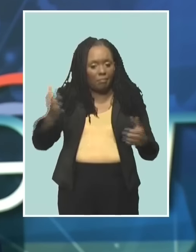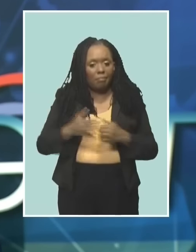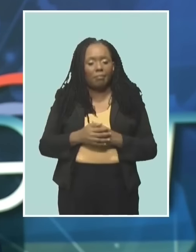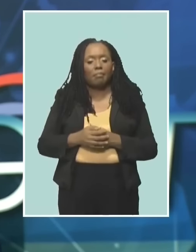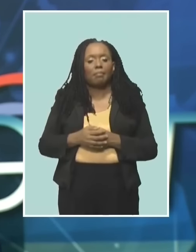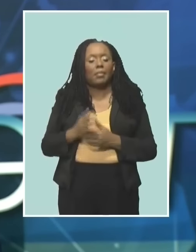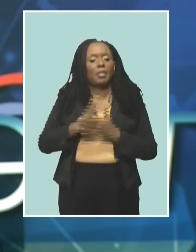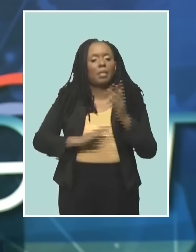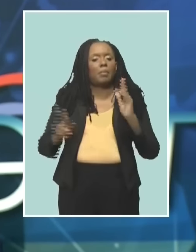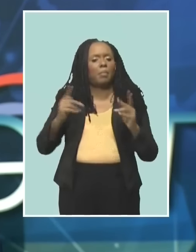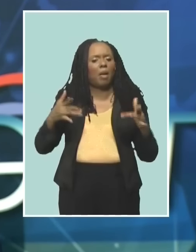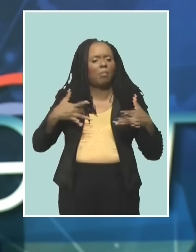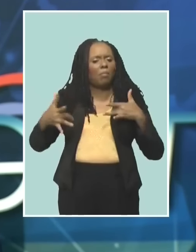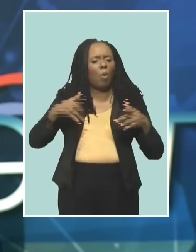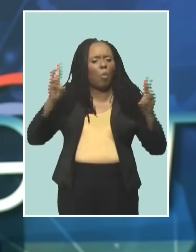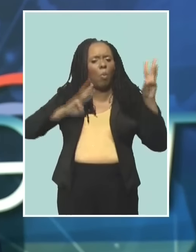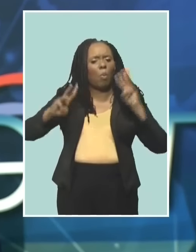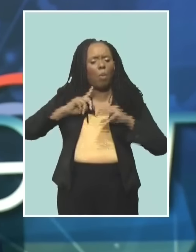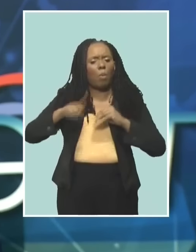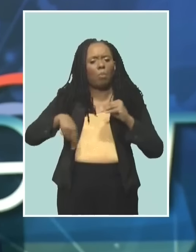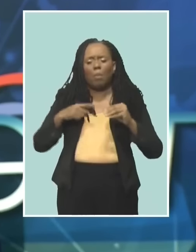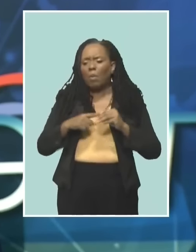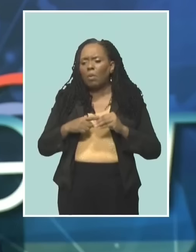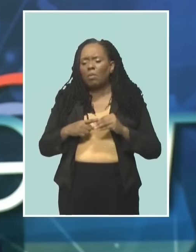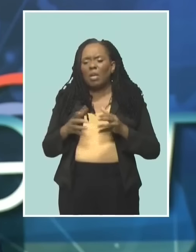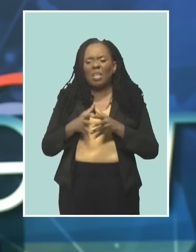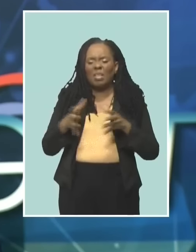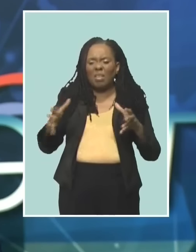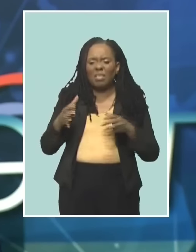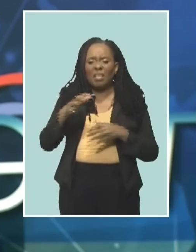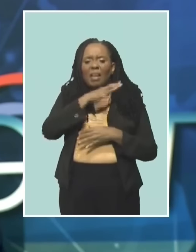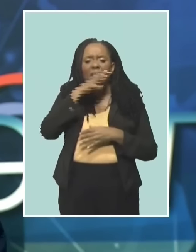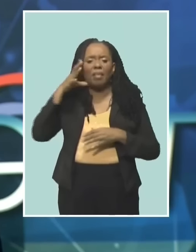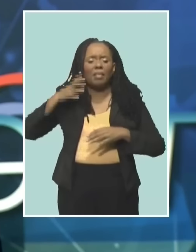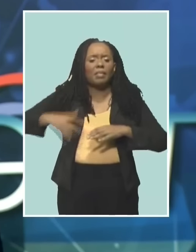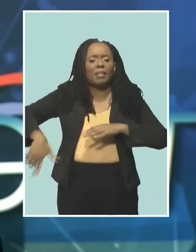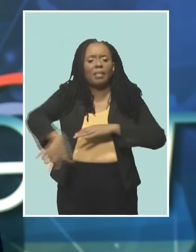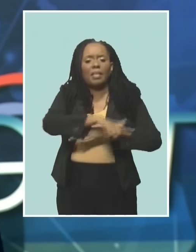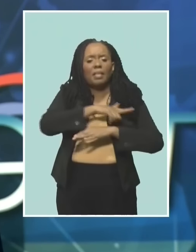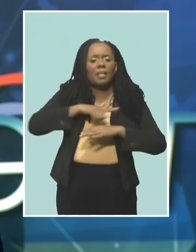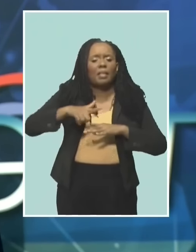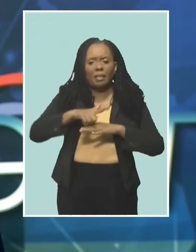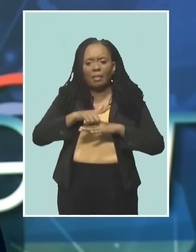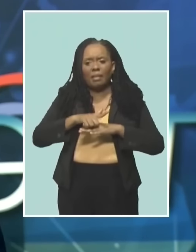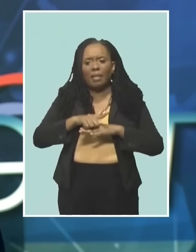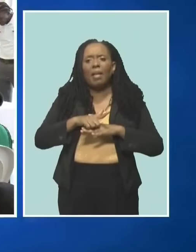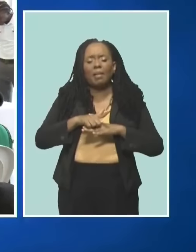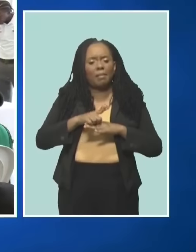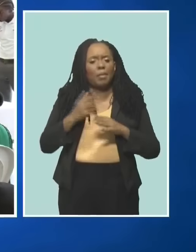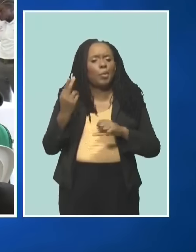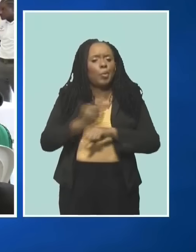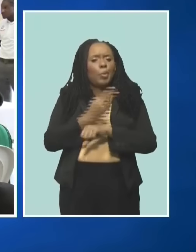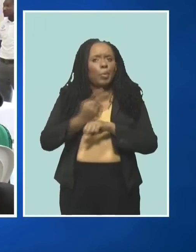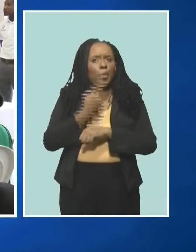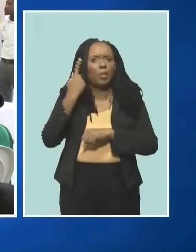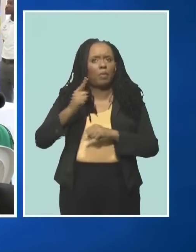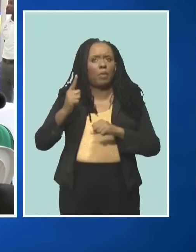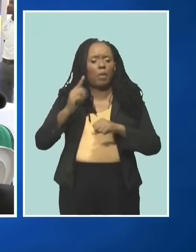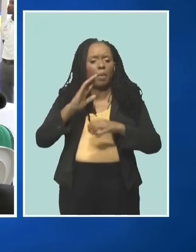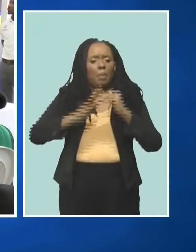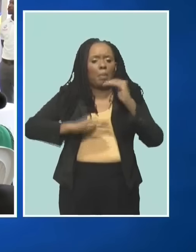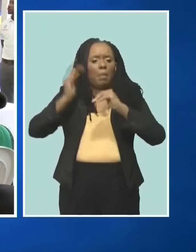among Barbadians about agricultural land being cleared for housing projects. Mr. James says while under the Physical Development